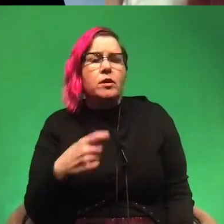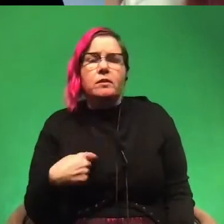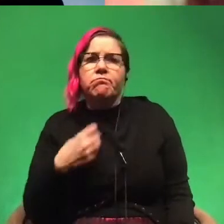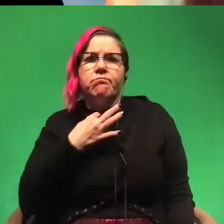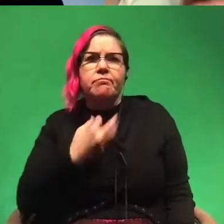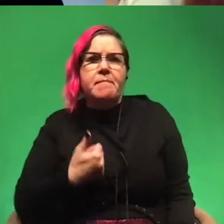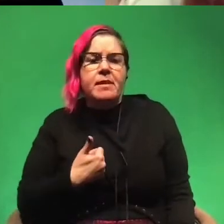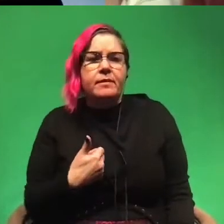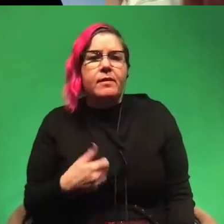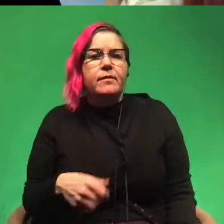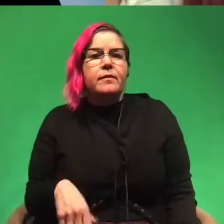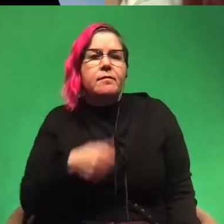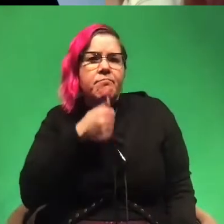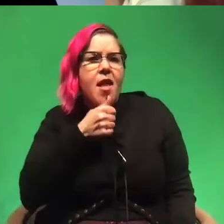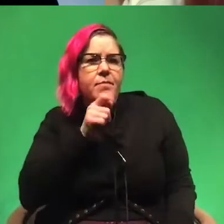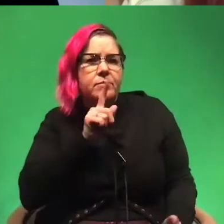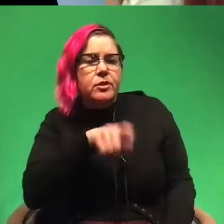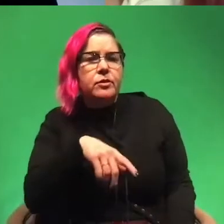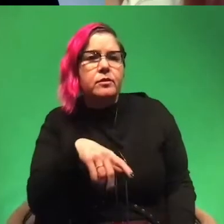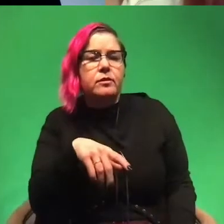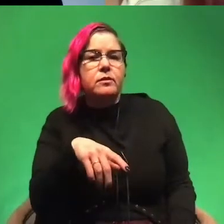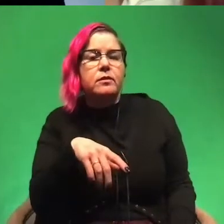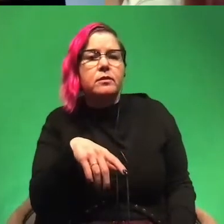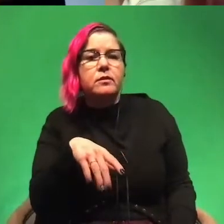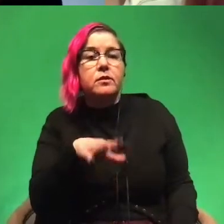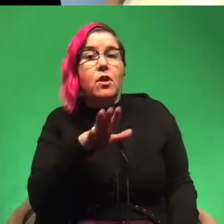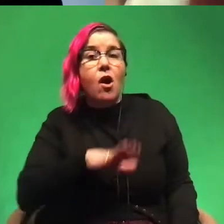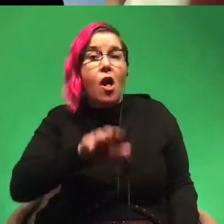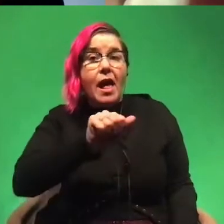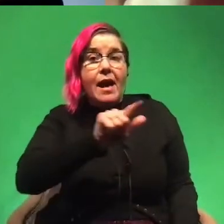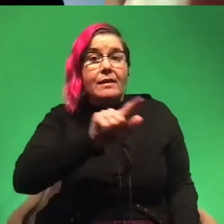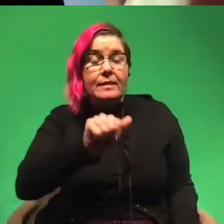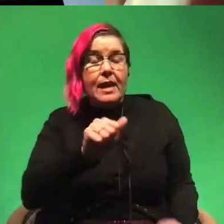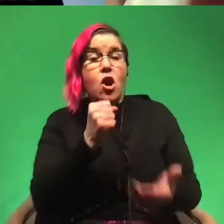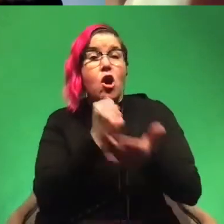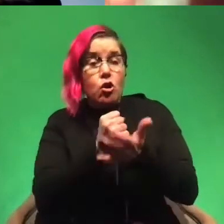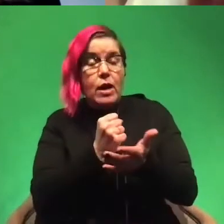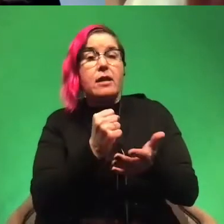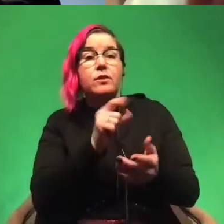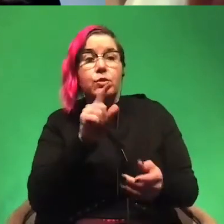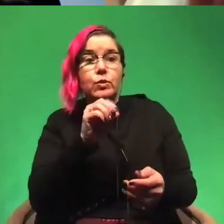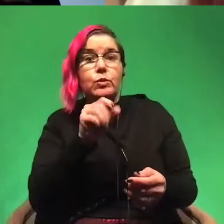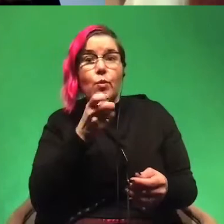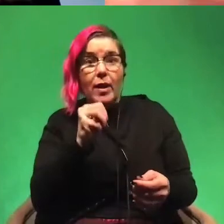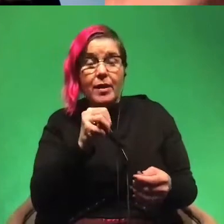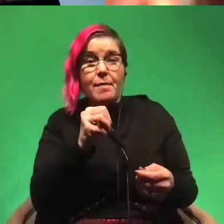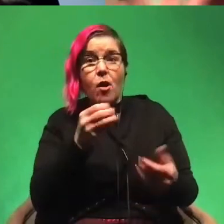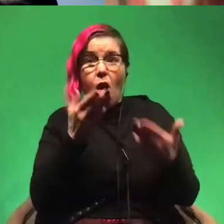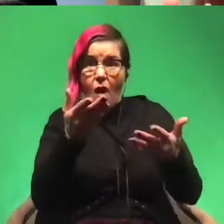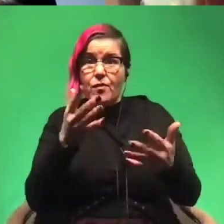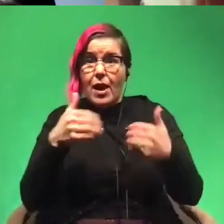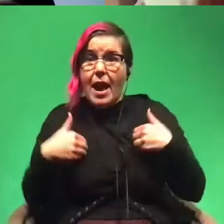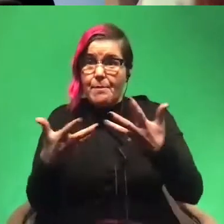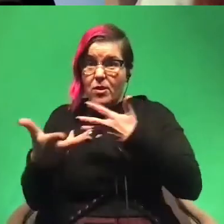answer to from an anonymous attendee. Are all AZA accredited zoos and aquariums that offer animal interactions also problematic, or can we kind of